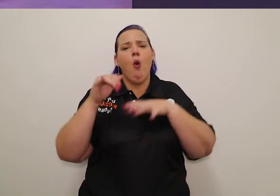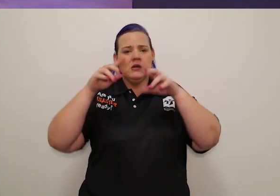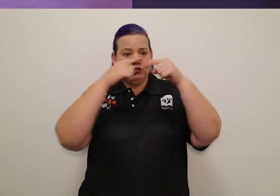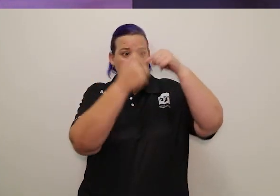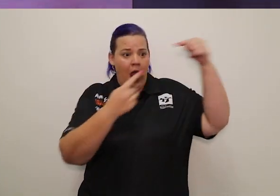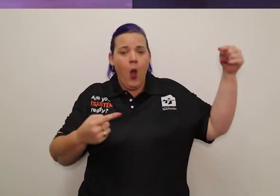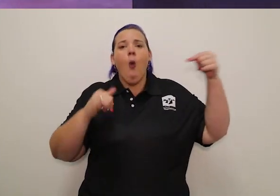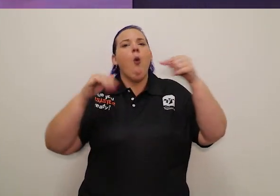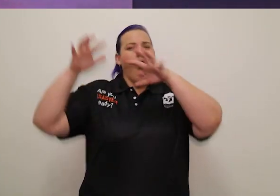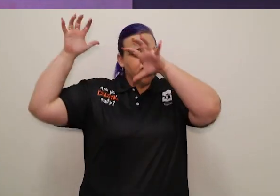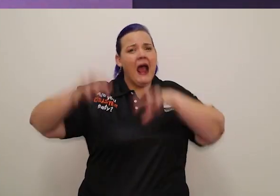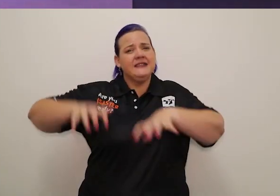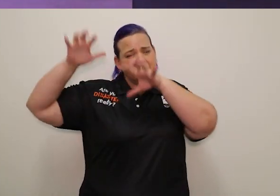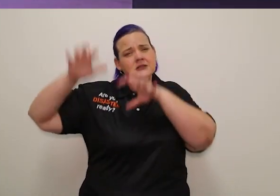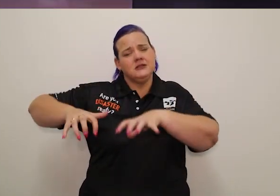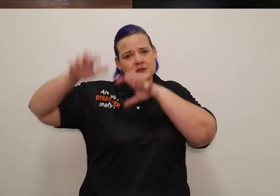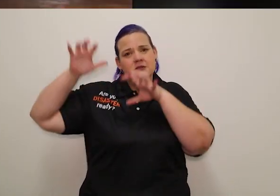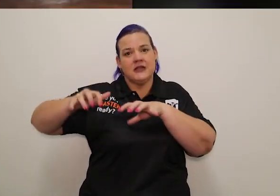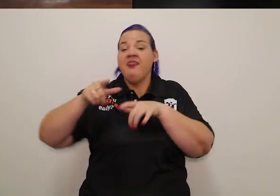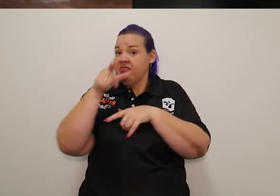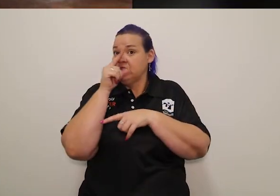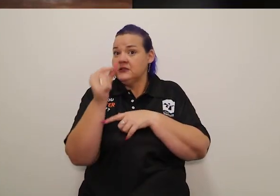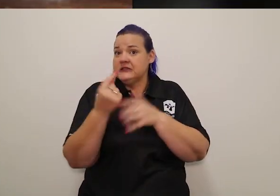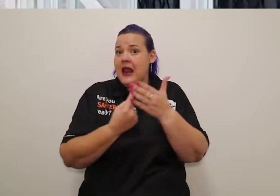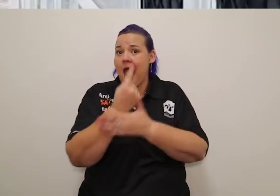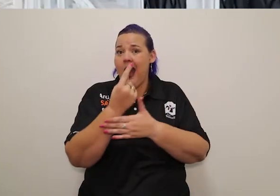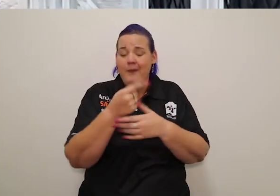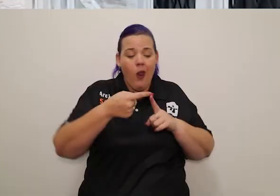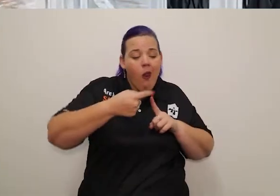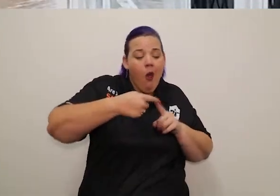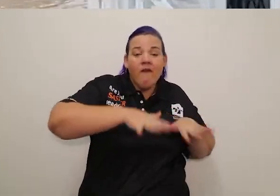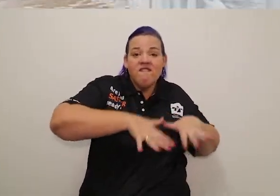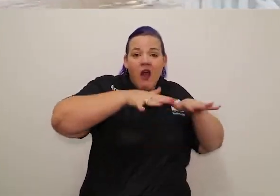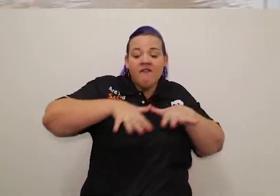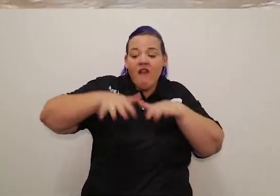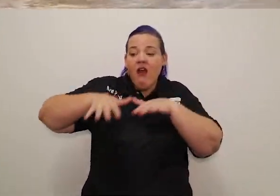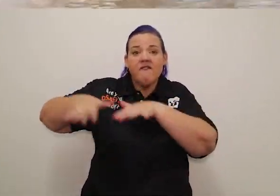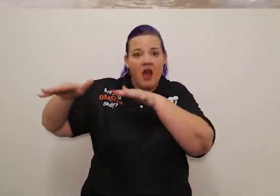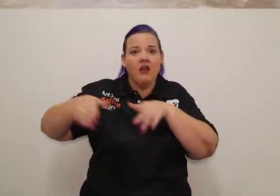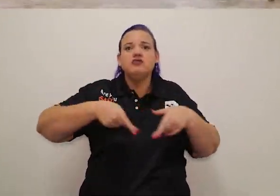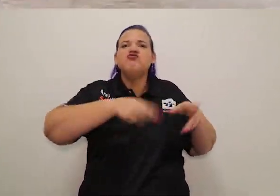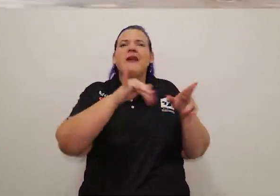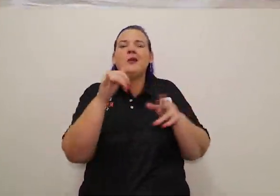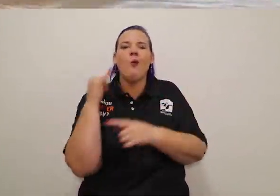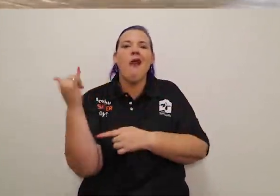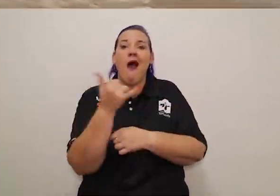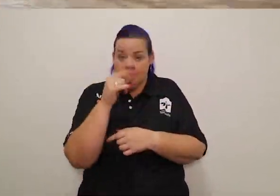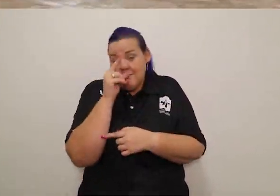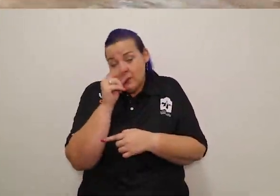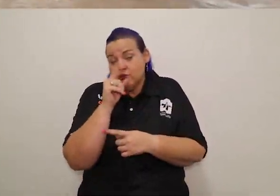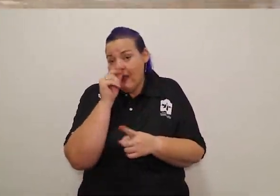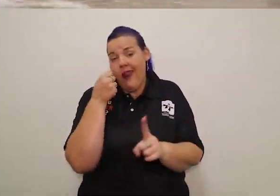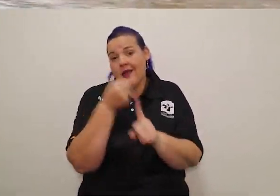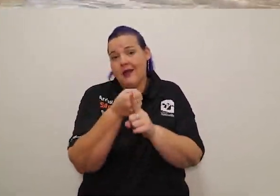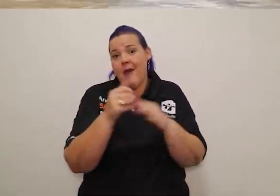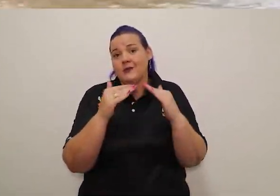rain from a cyclone or rain depression crossing the coastline. This can sometimes result in local flooding to streets, yards, and